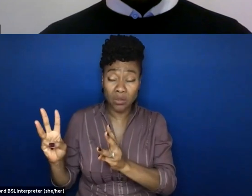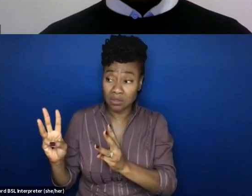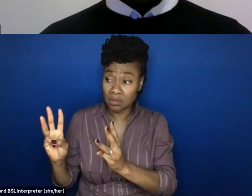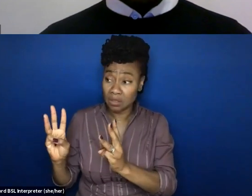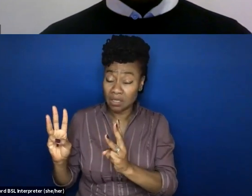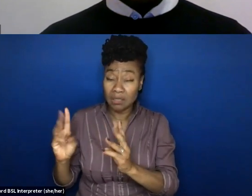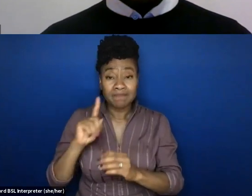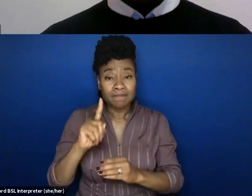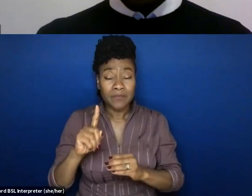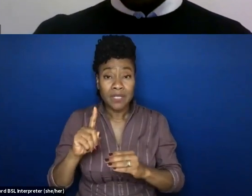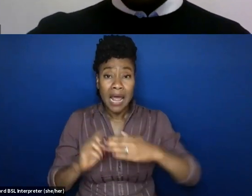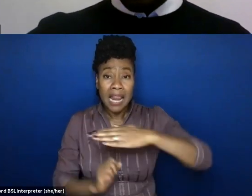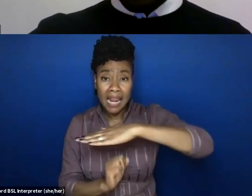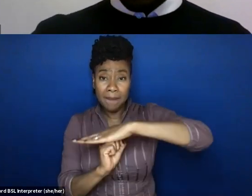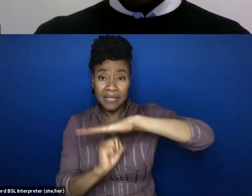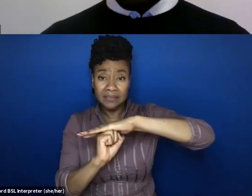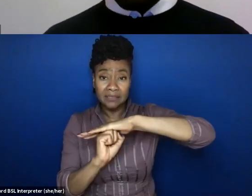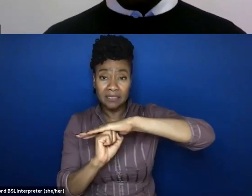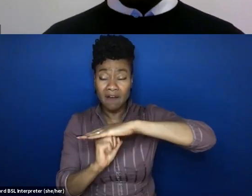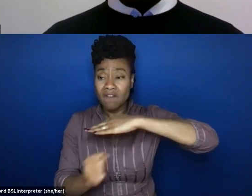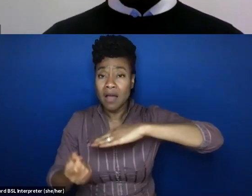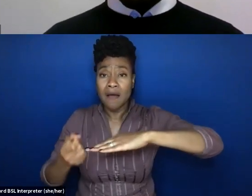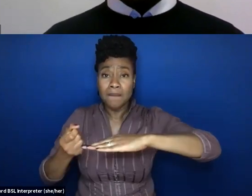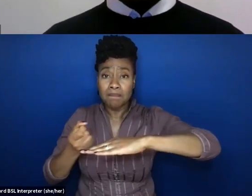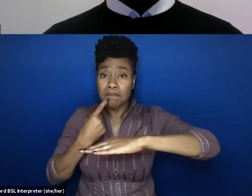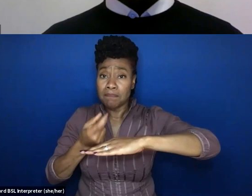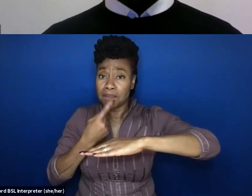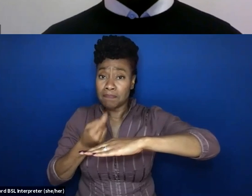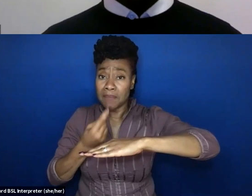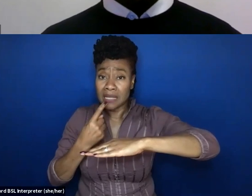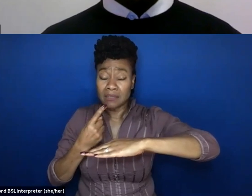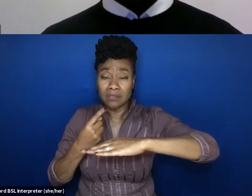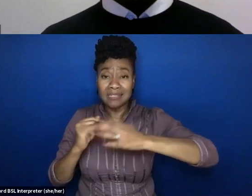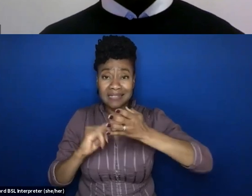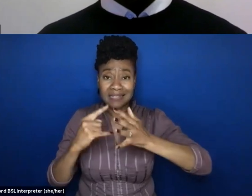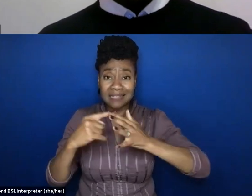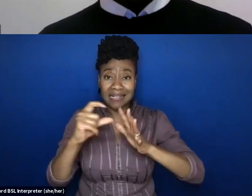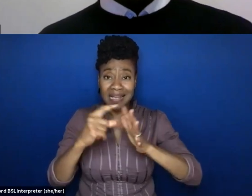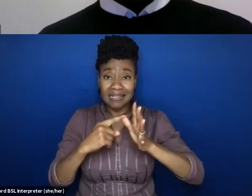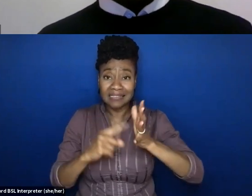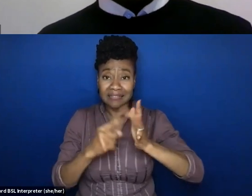four times the legal limit of sedatives. And